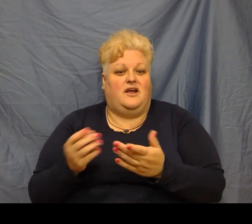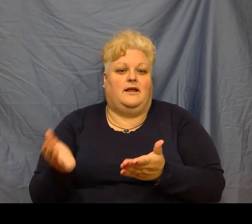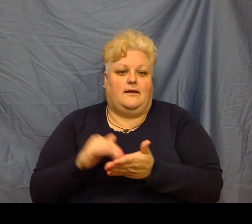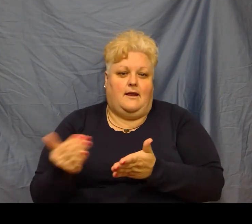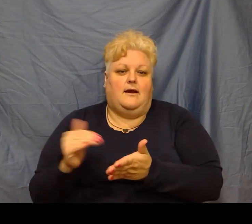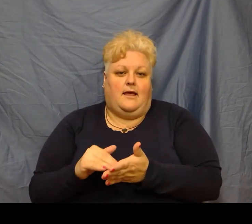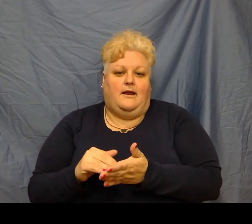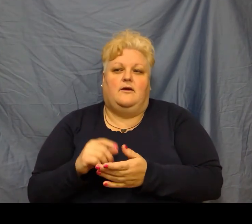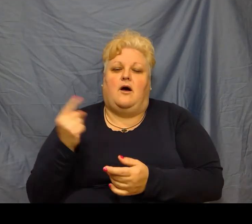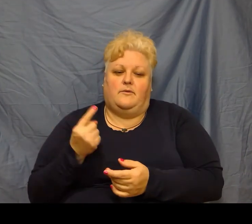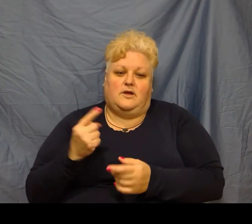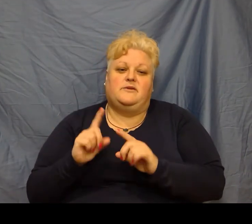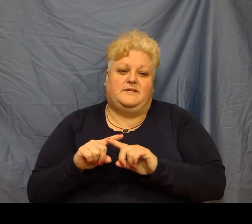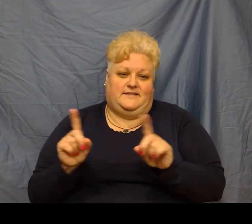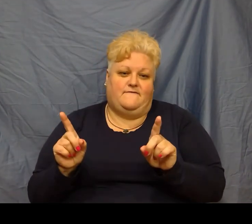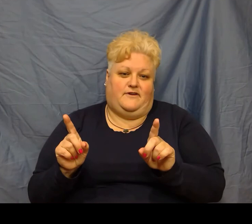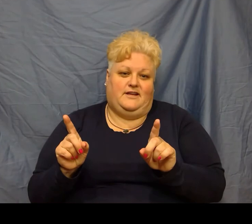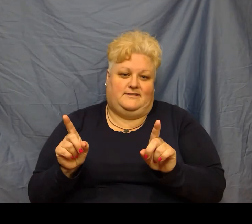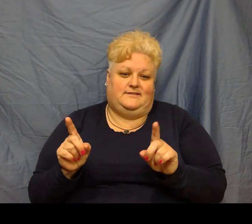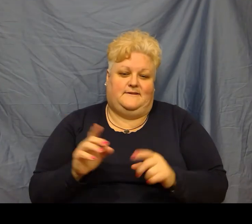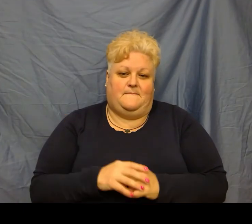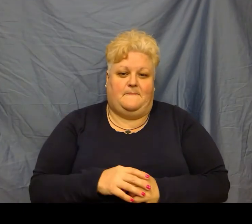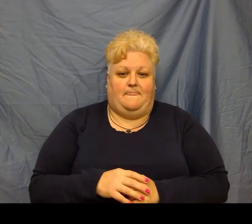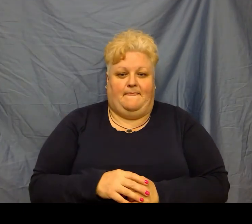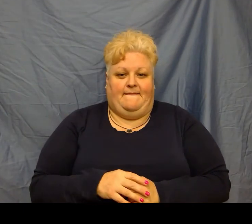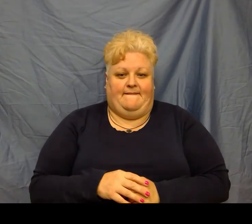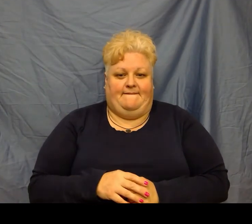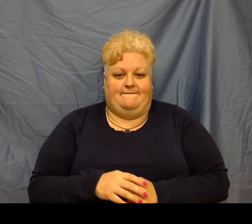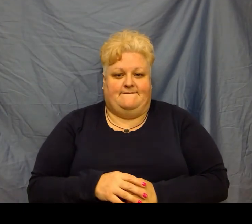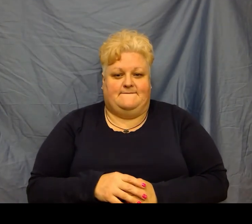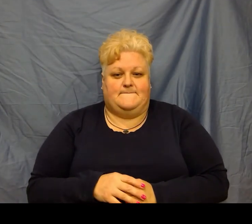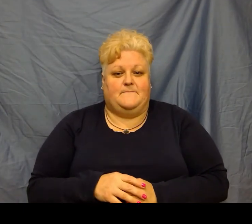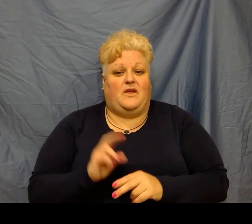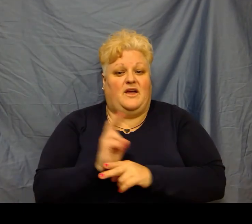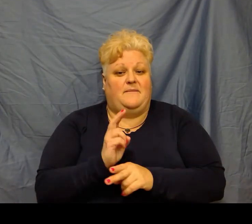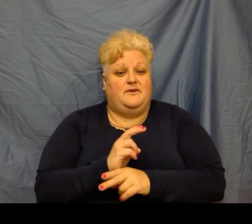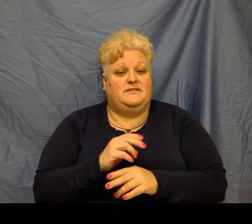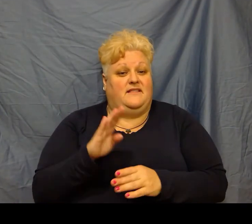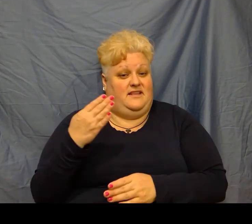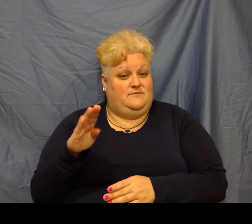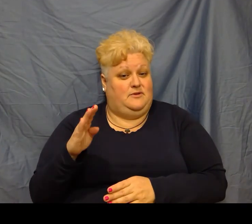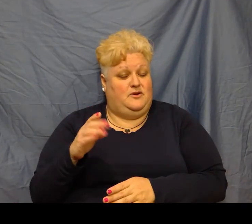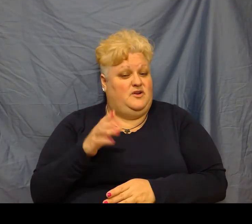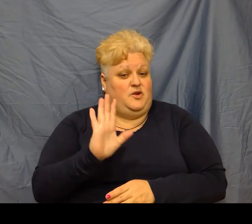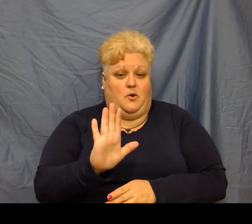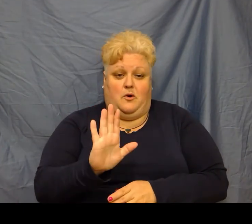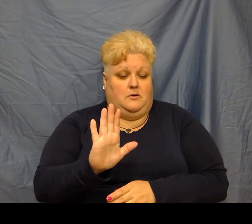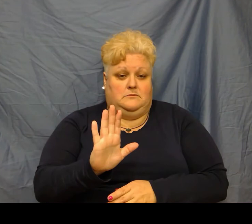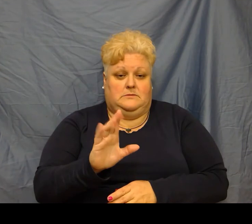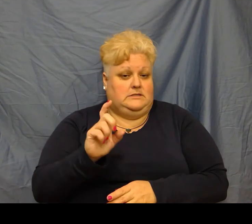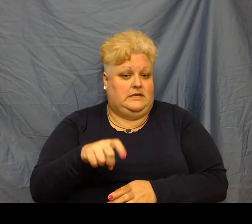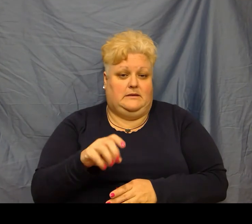over and always end up with a different result. I'm taking this nice blue. It doesn't have to be blue. It could be your original color,